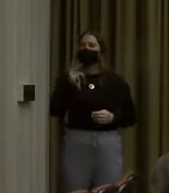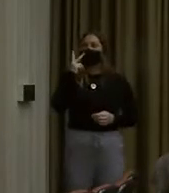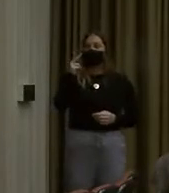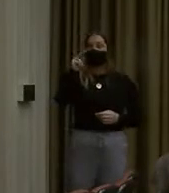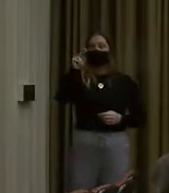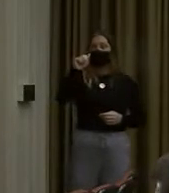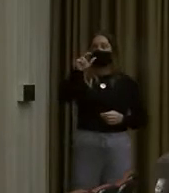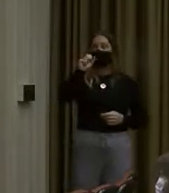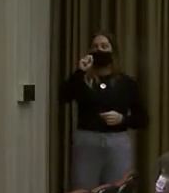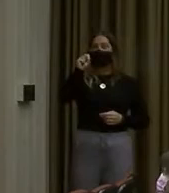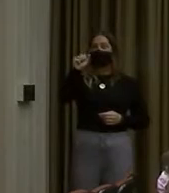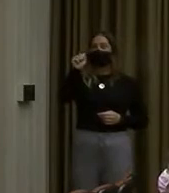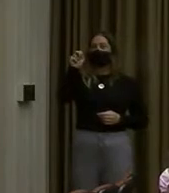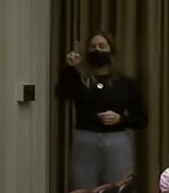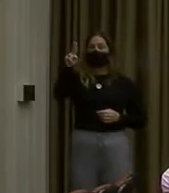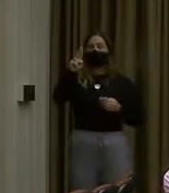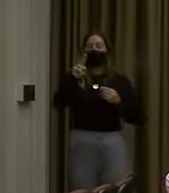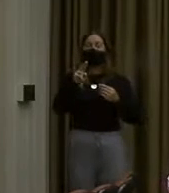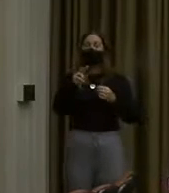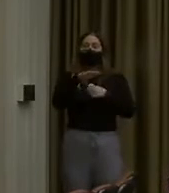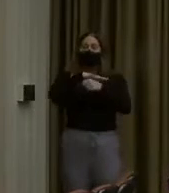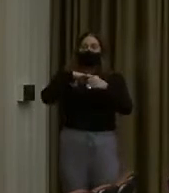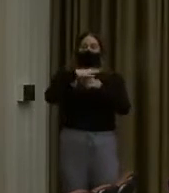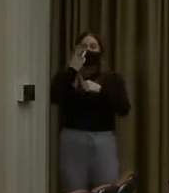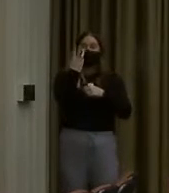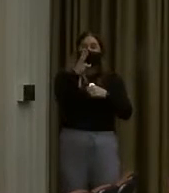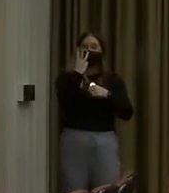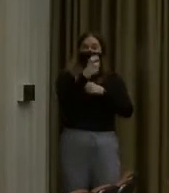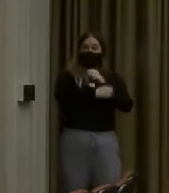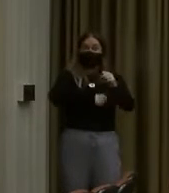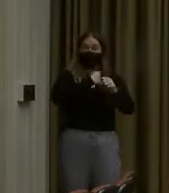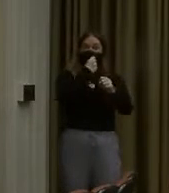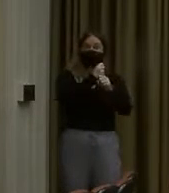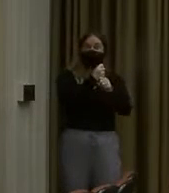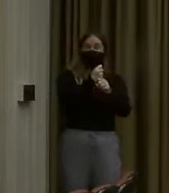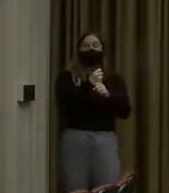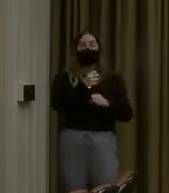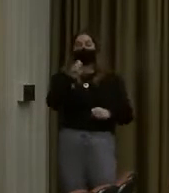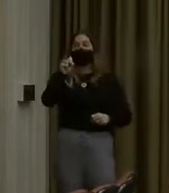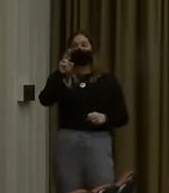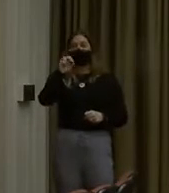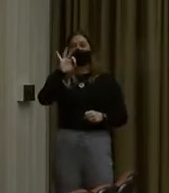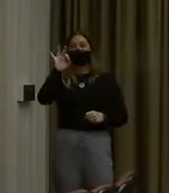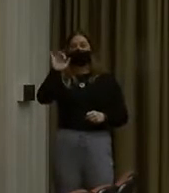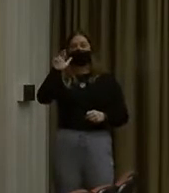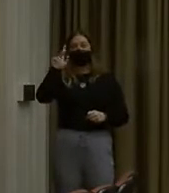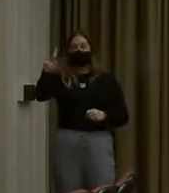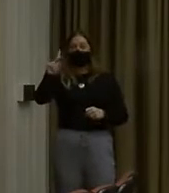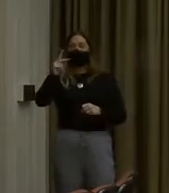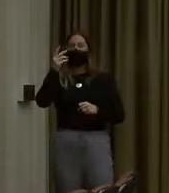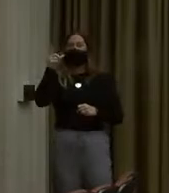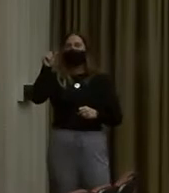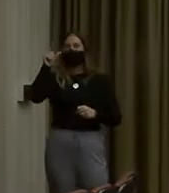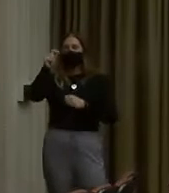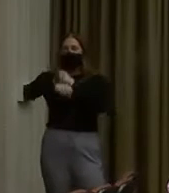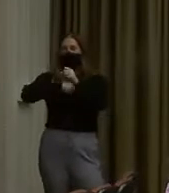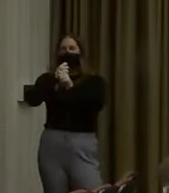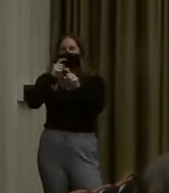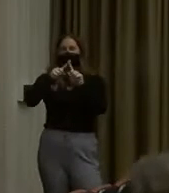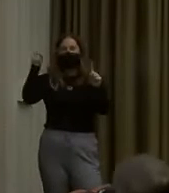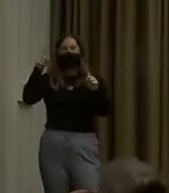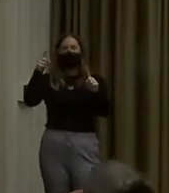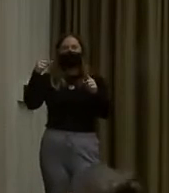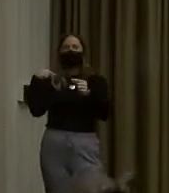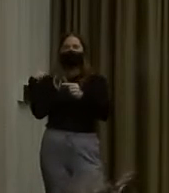Nassau County, where you all, almost 16-year difference. Suffolk County, nearly 20-year difference. We're talking about a generation